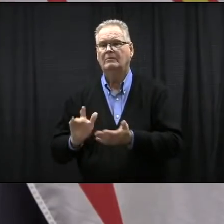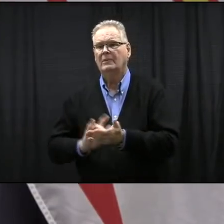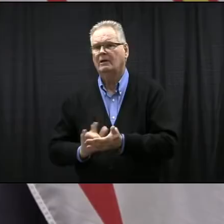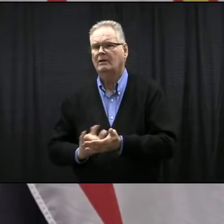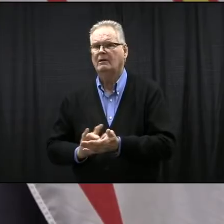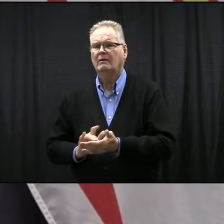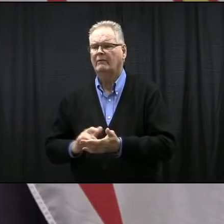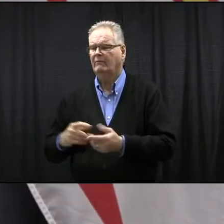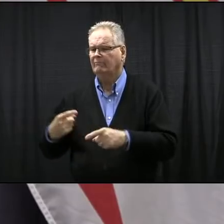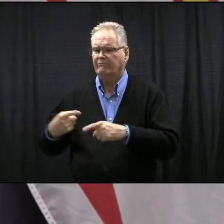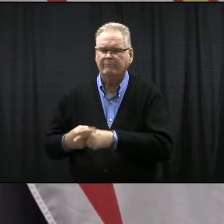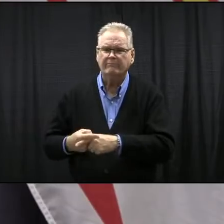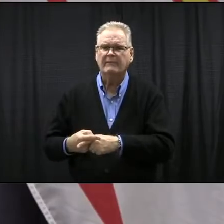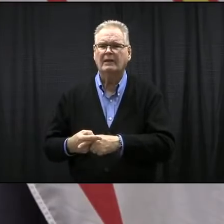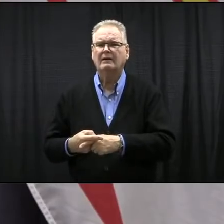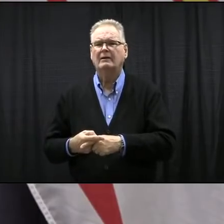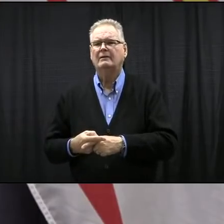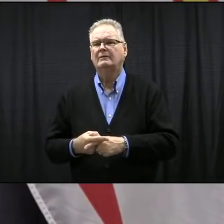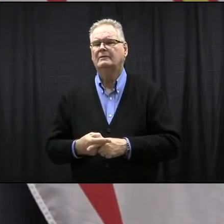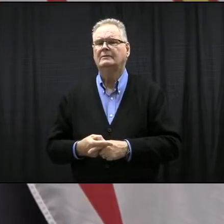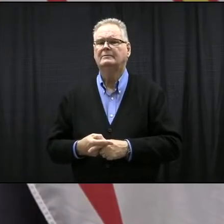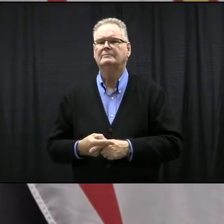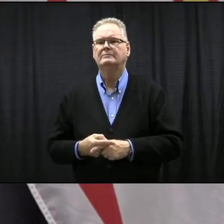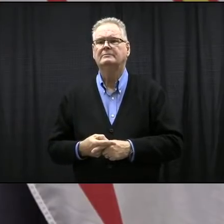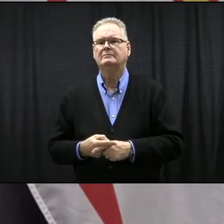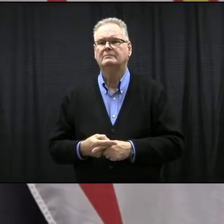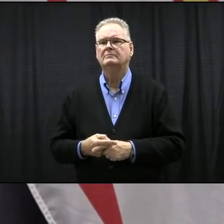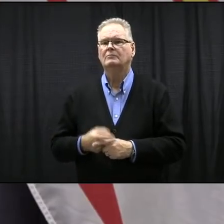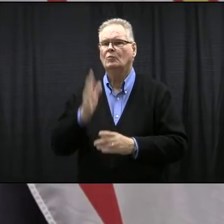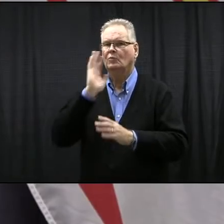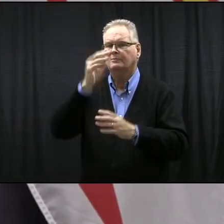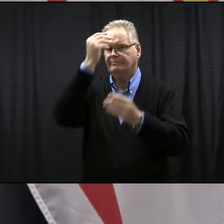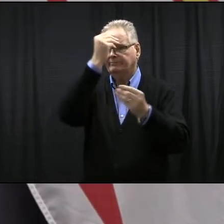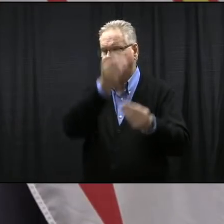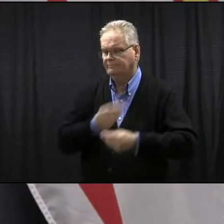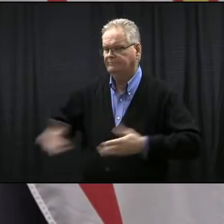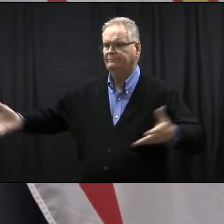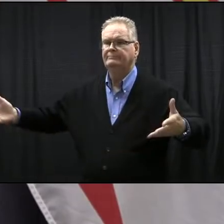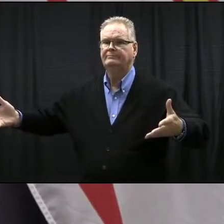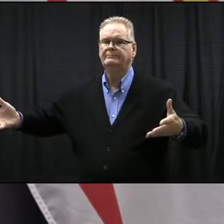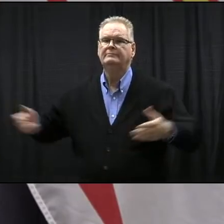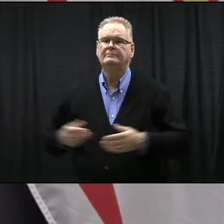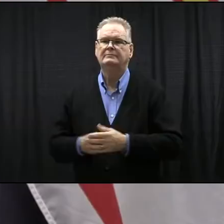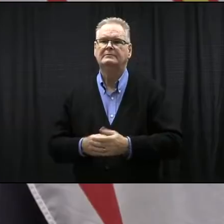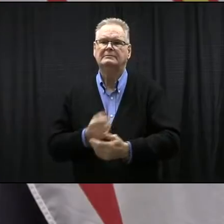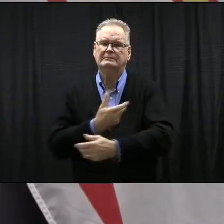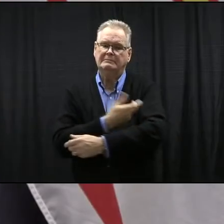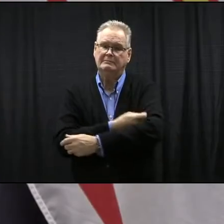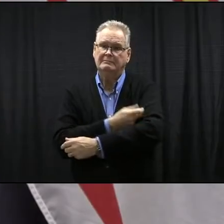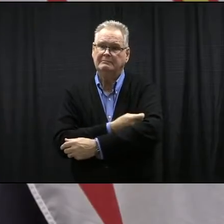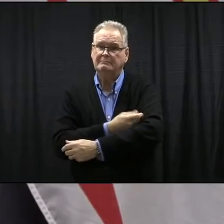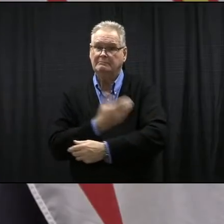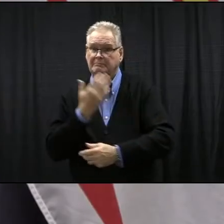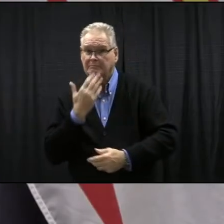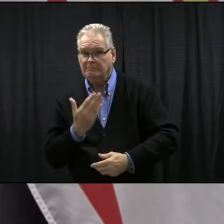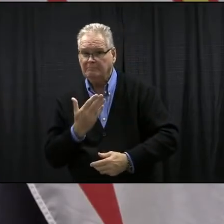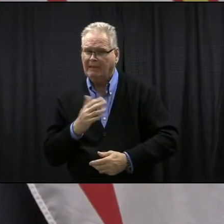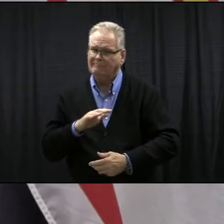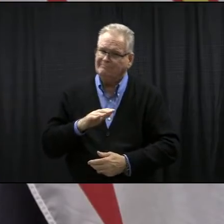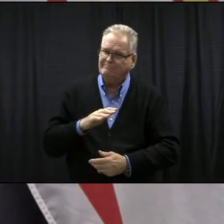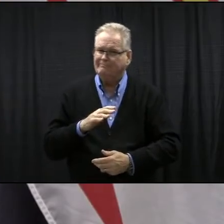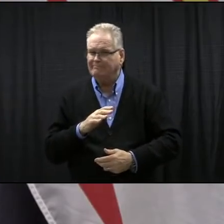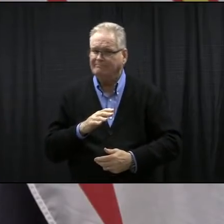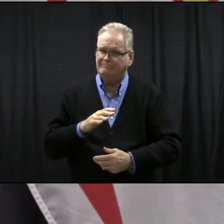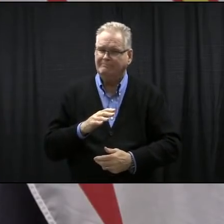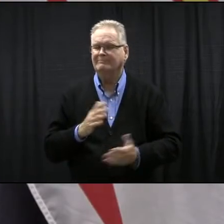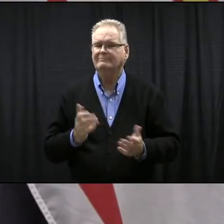suppress the immune system, may have a lower immune response to COVID-19 vaccines compared to the general population.